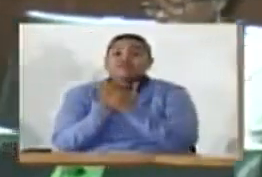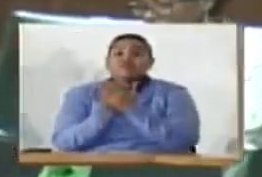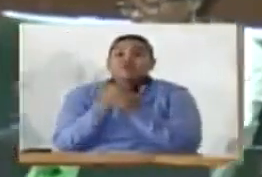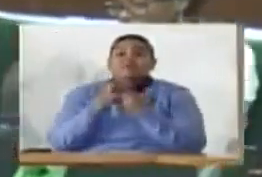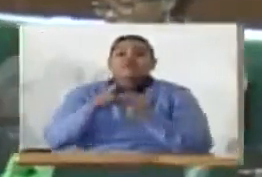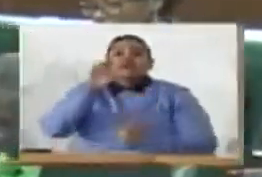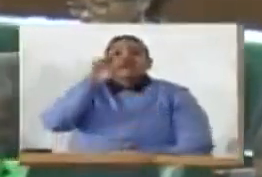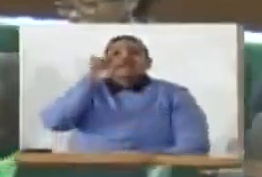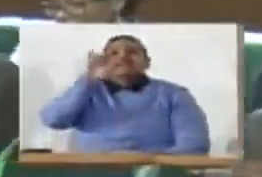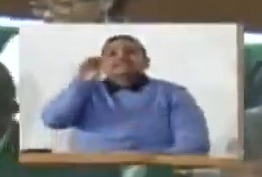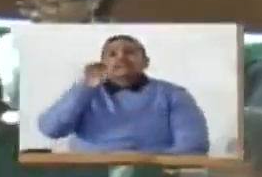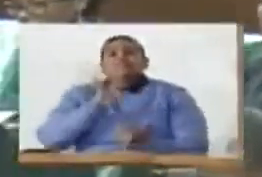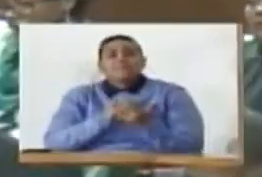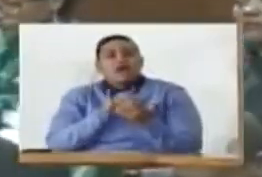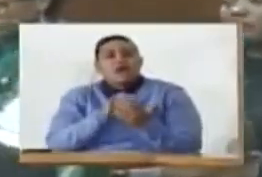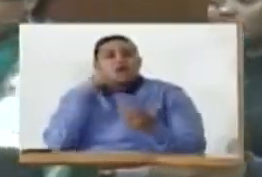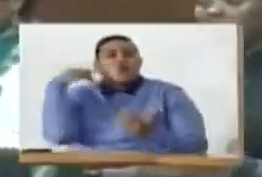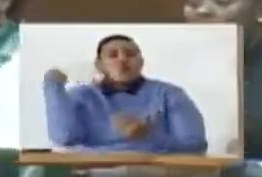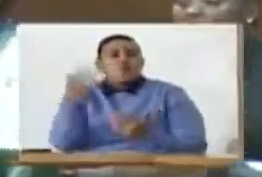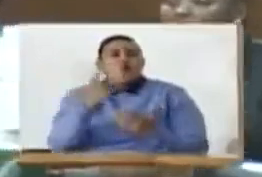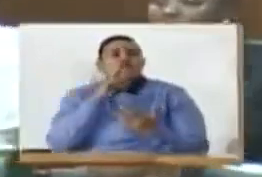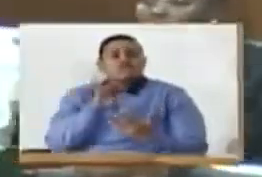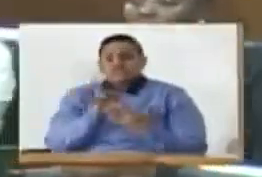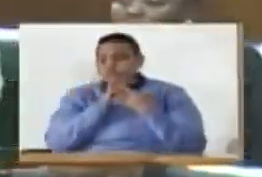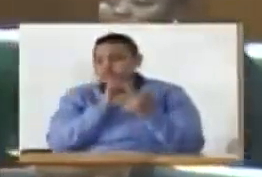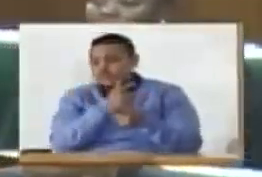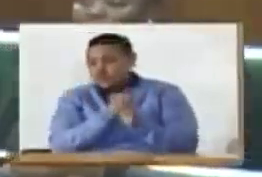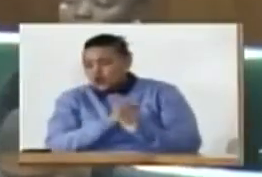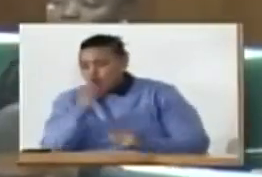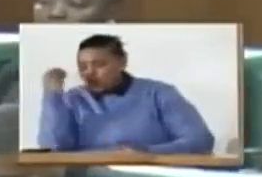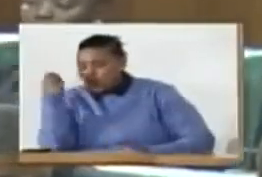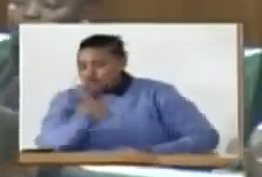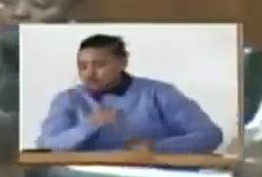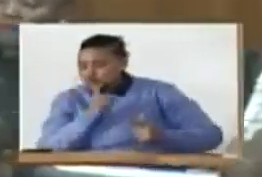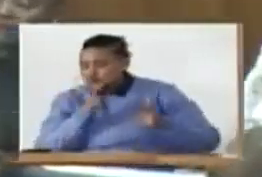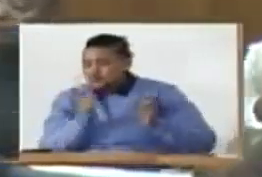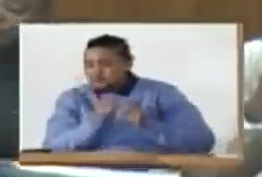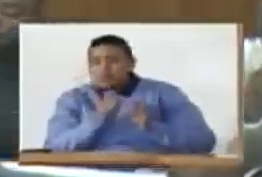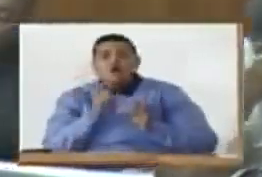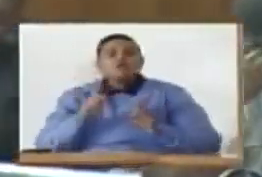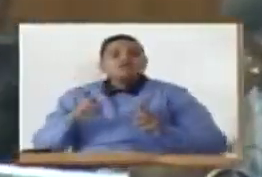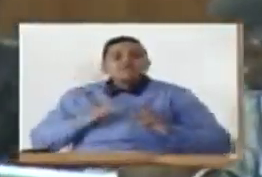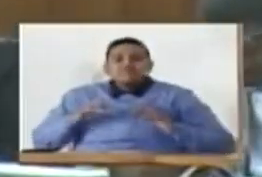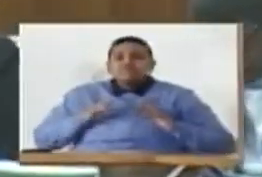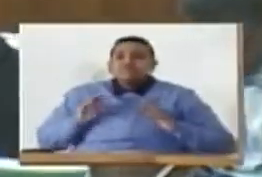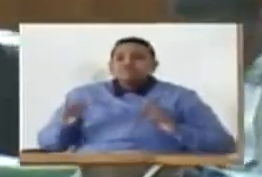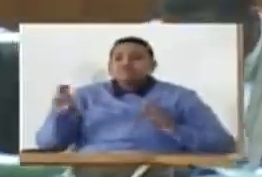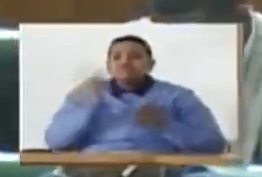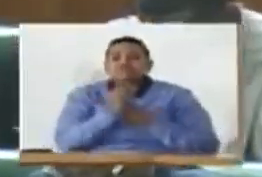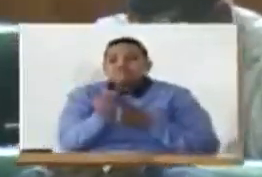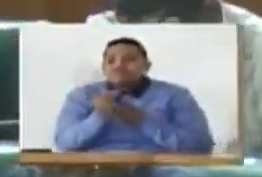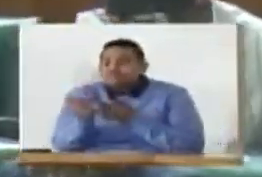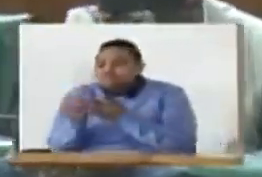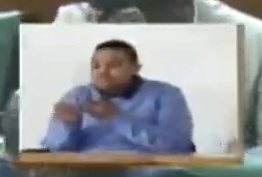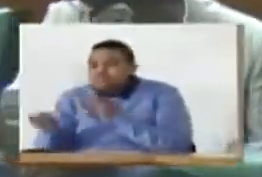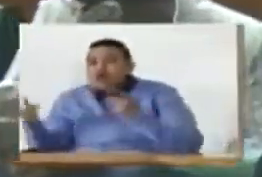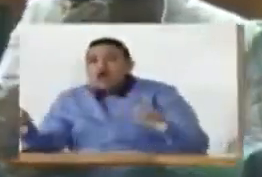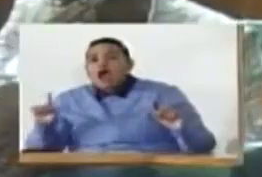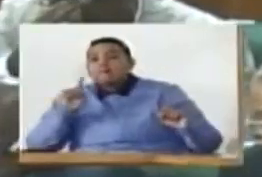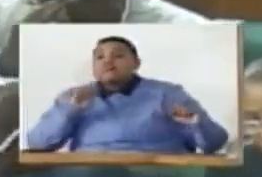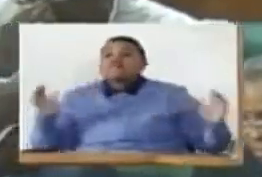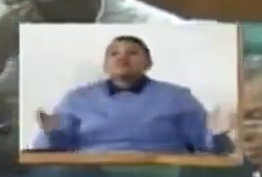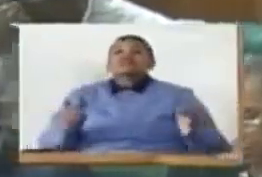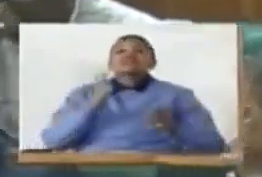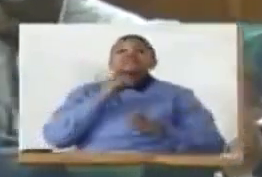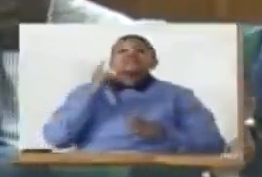Bank, offering special loan facilities to small tourism enterprises. The facility